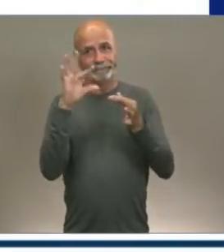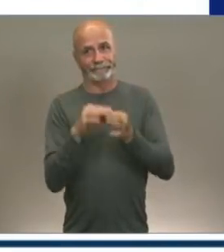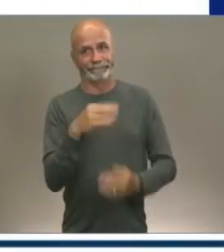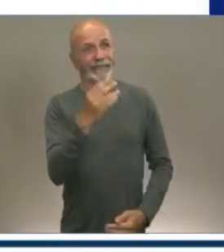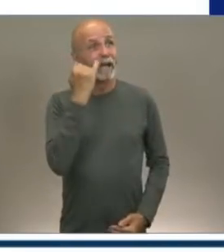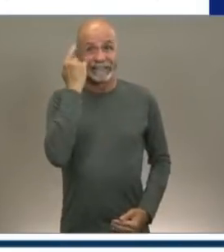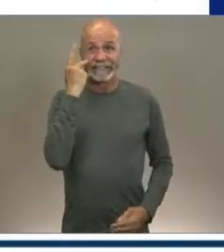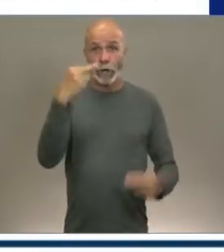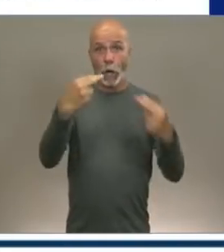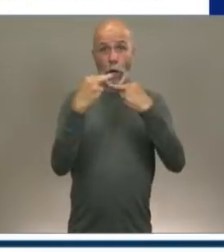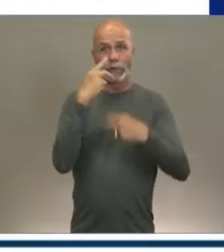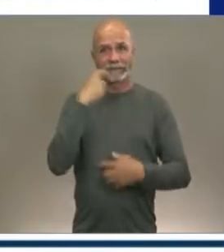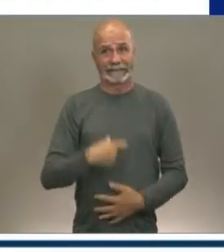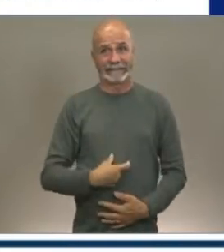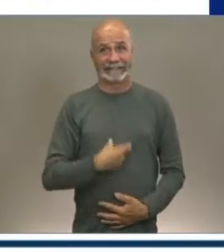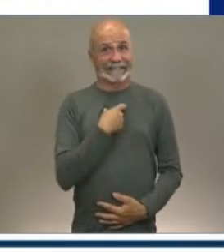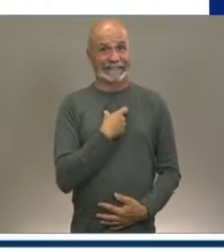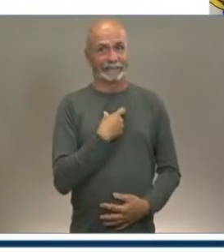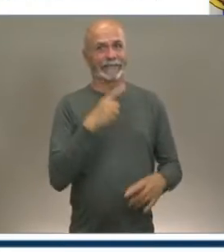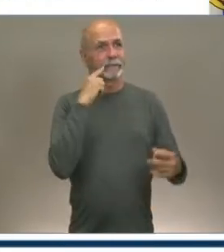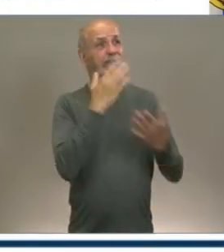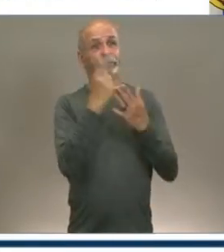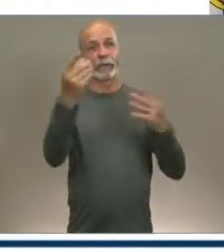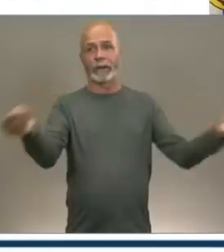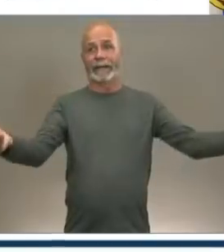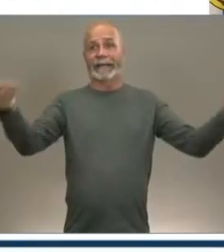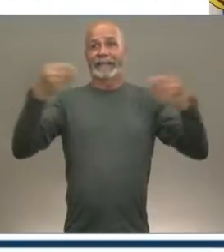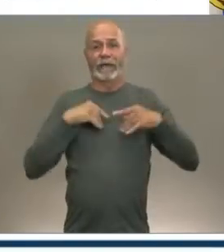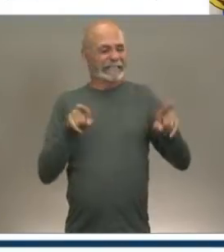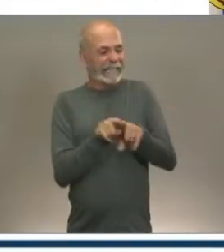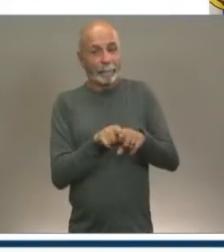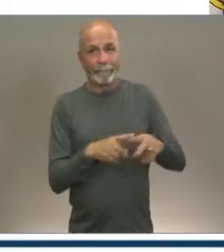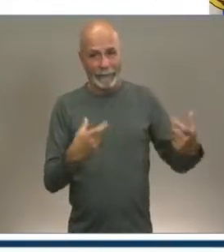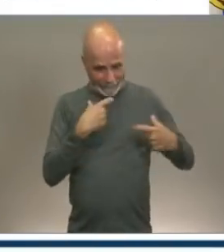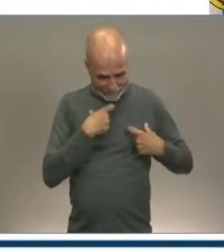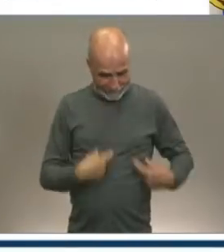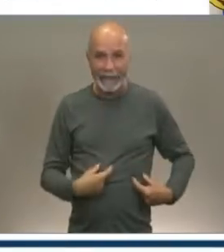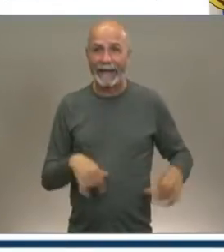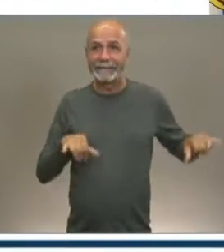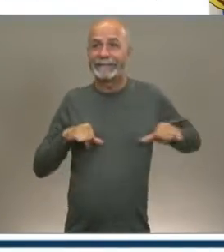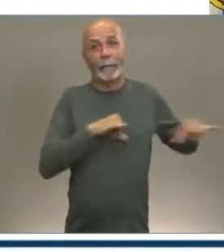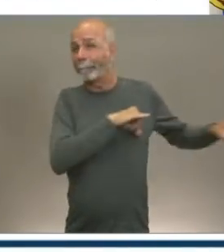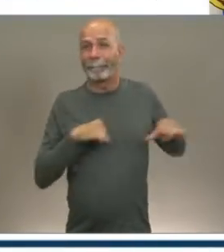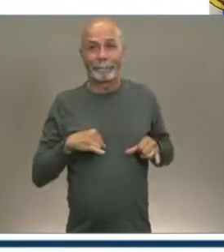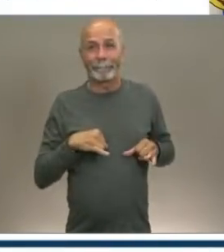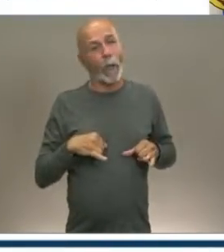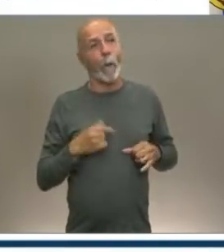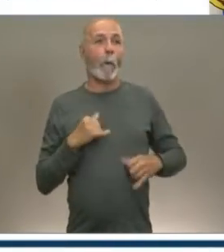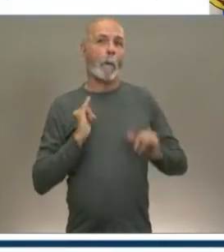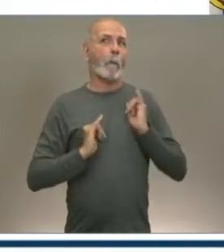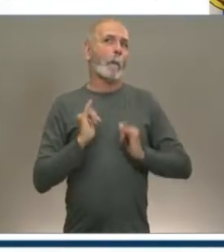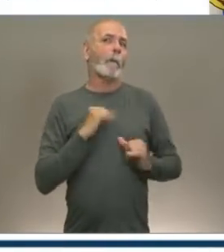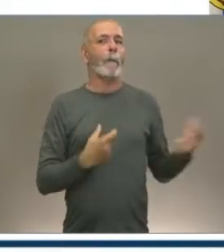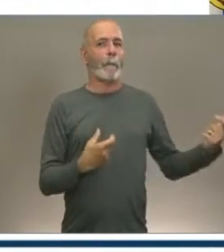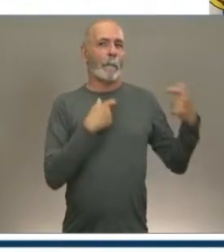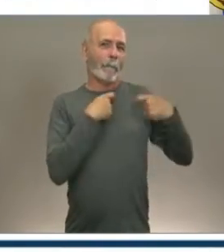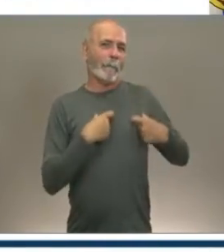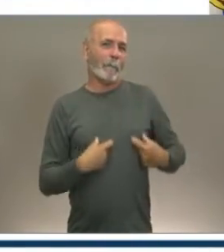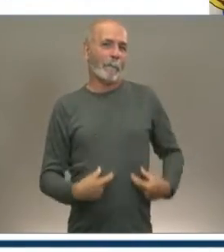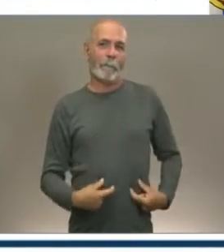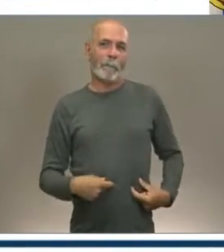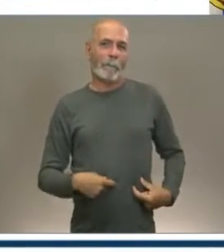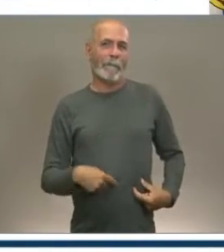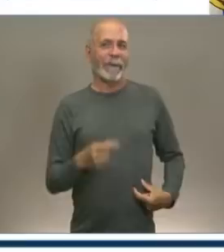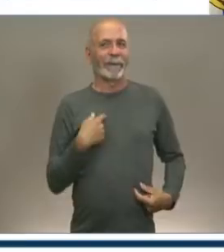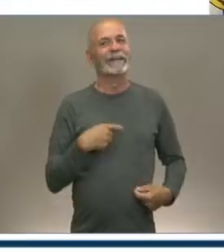people send us matching ties. Thank you, Premier, and good afternoon, everybody. And yes, the Premier and I are wearing matching ties today